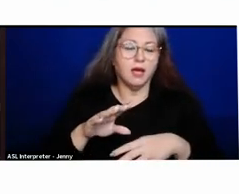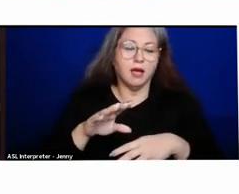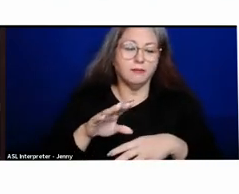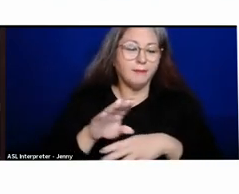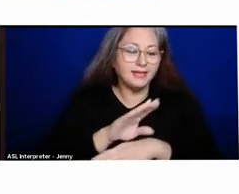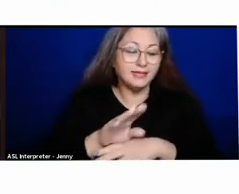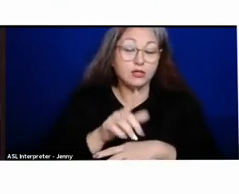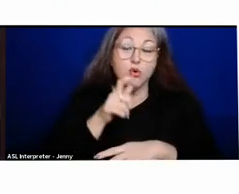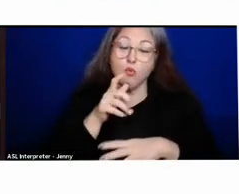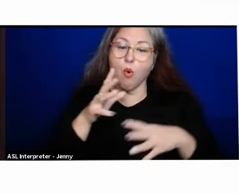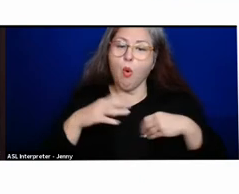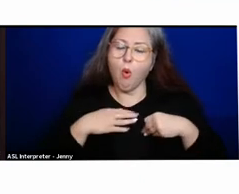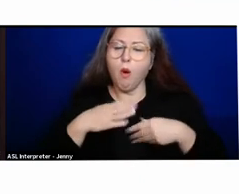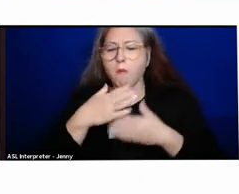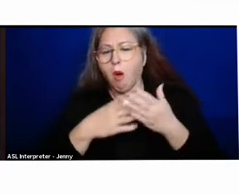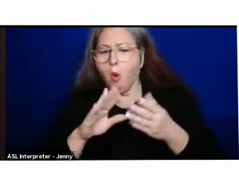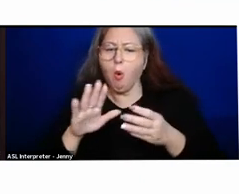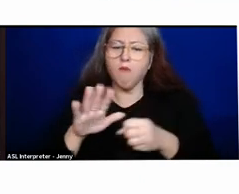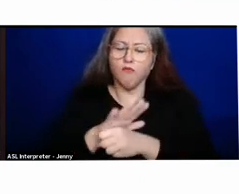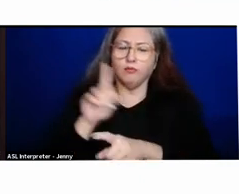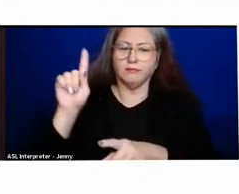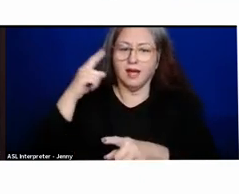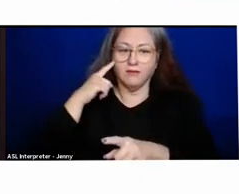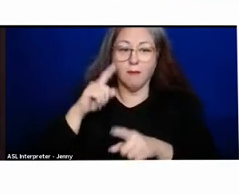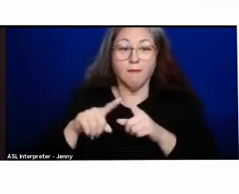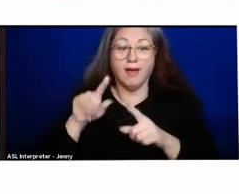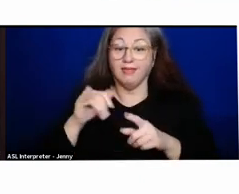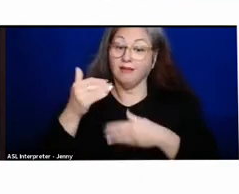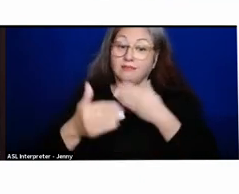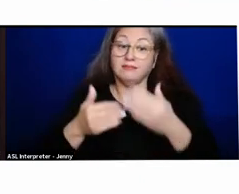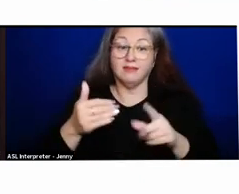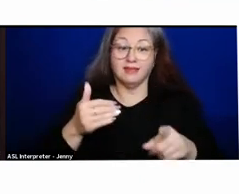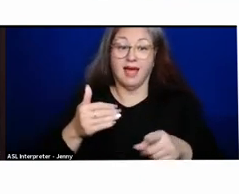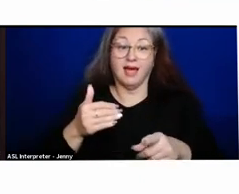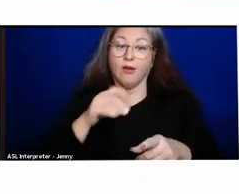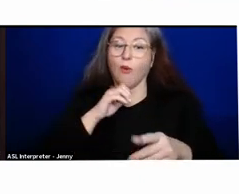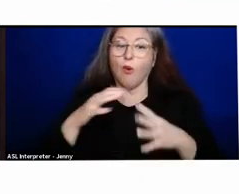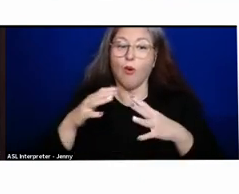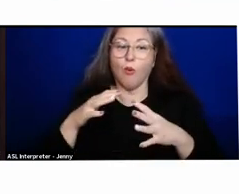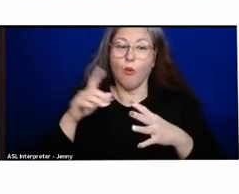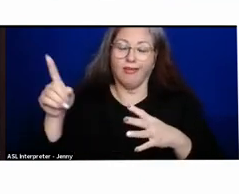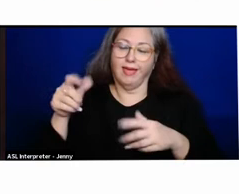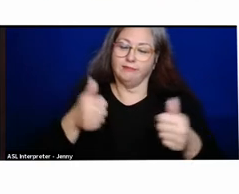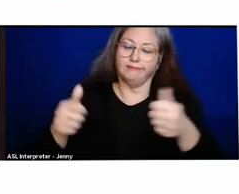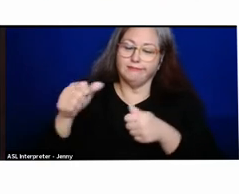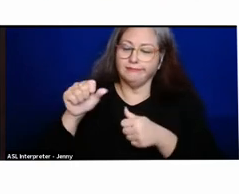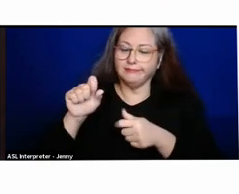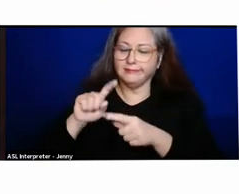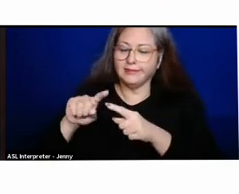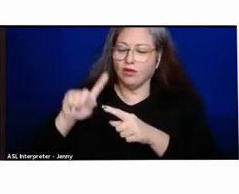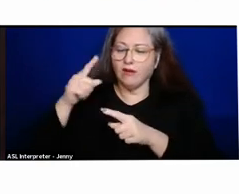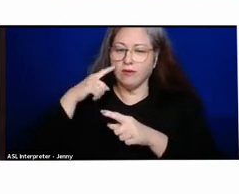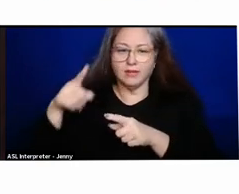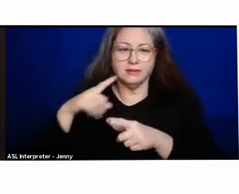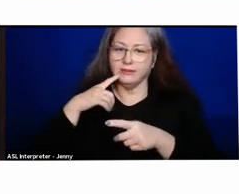the government. This practice became ensnared in the Cold War socialist versus capitalist dynamics of the time. And beyond